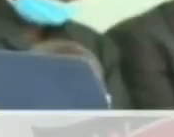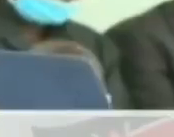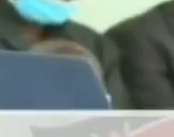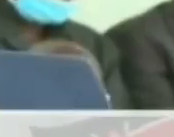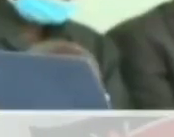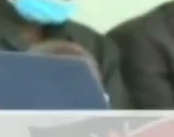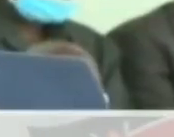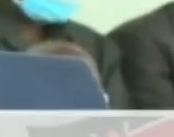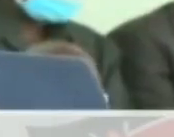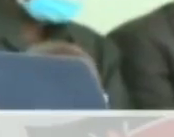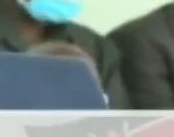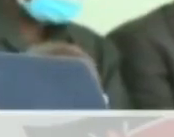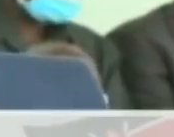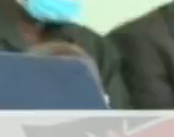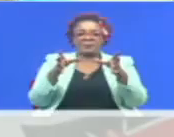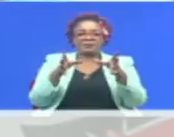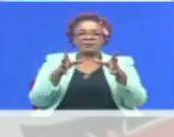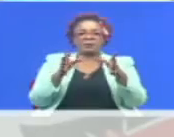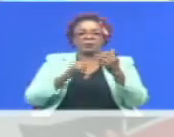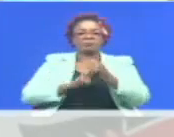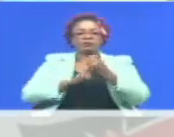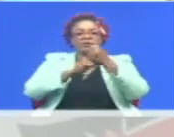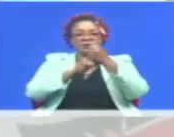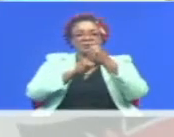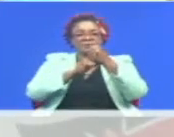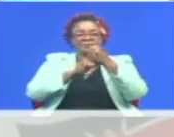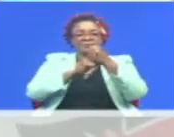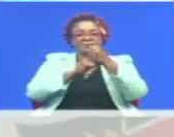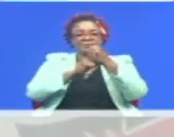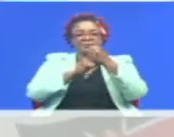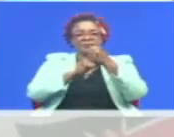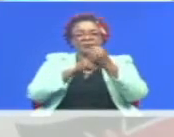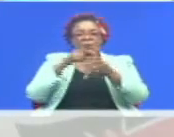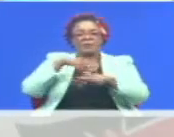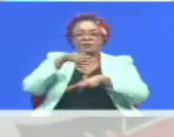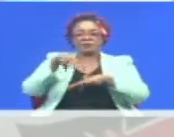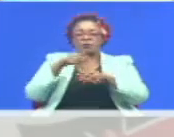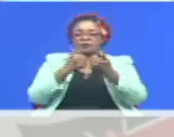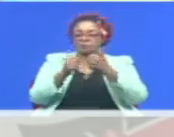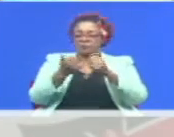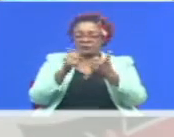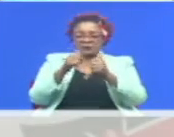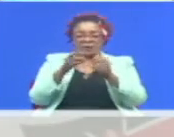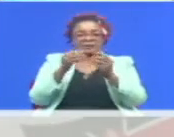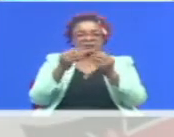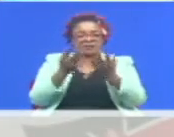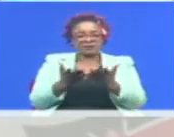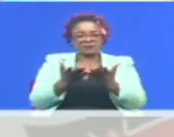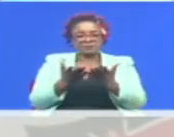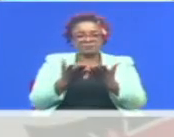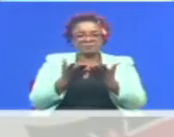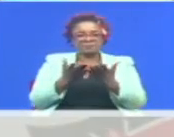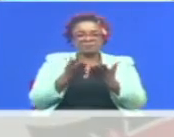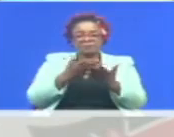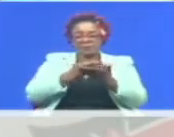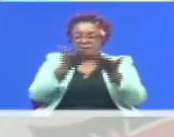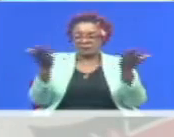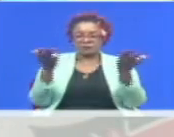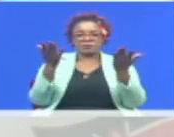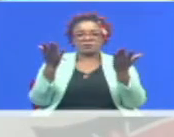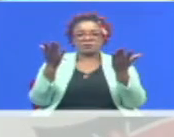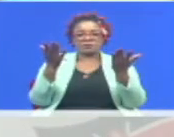This complex will undoubtedly boost our national sporting excellence across an array